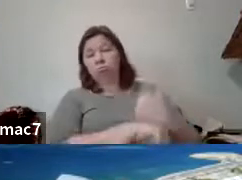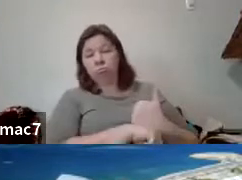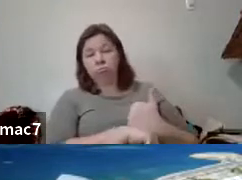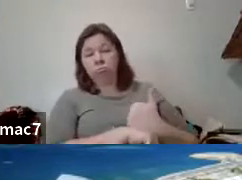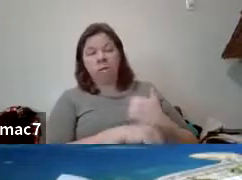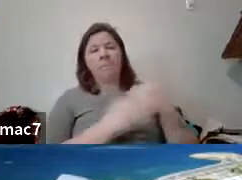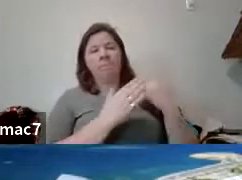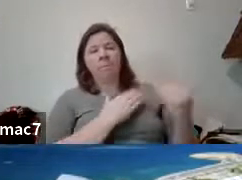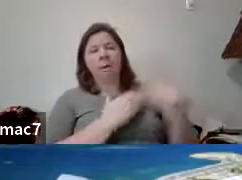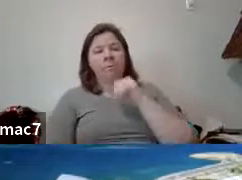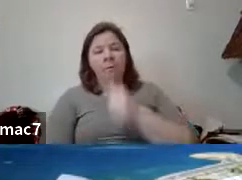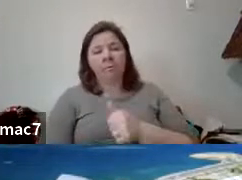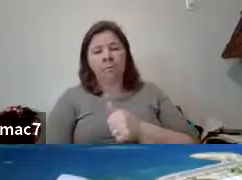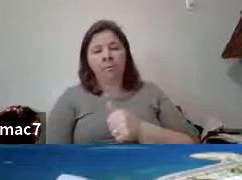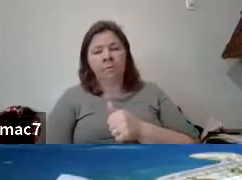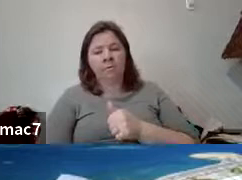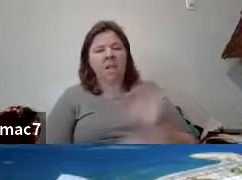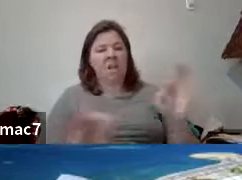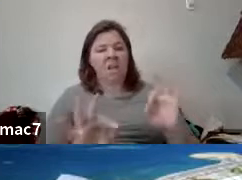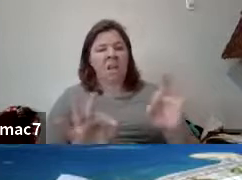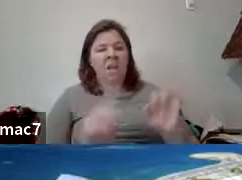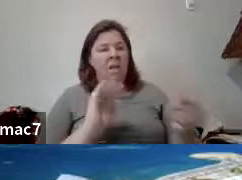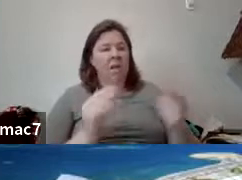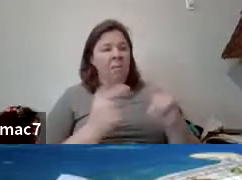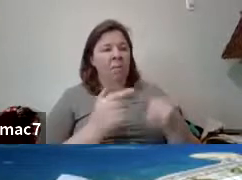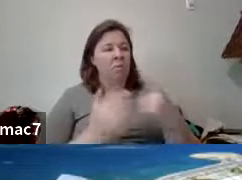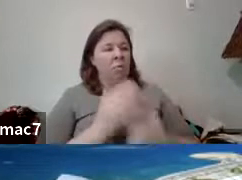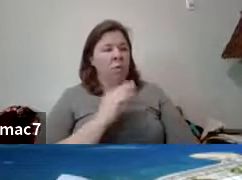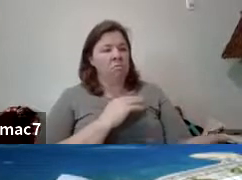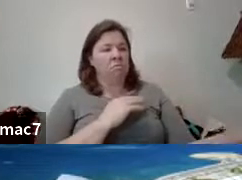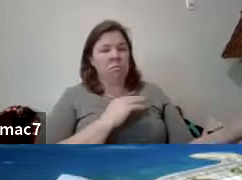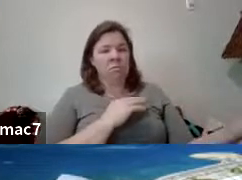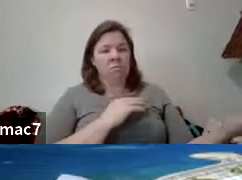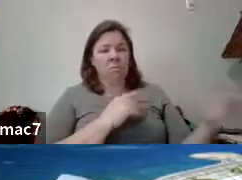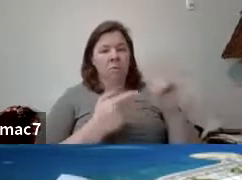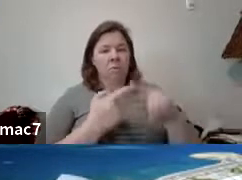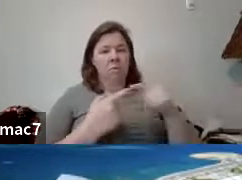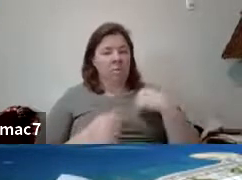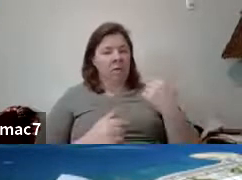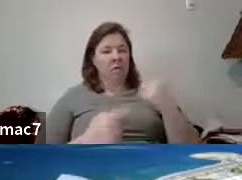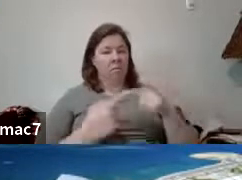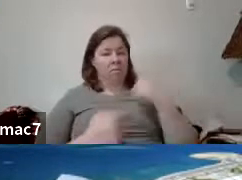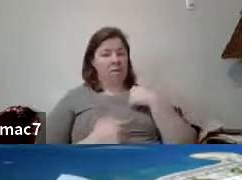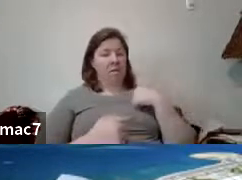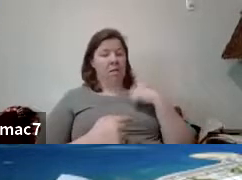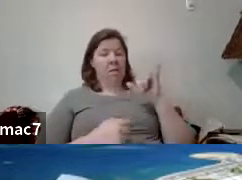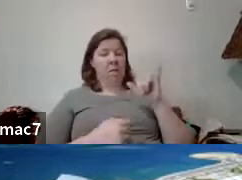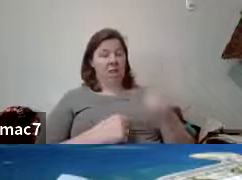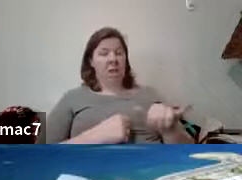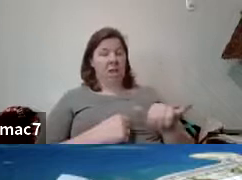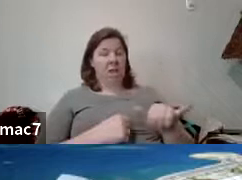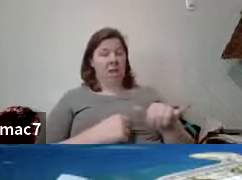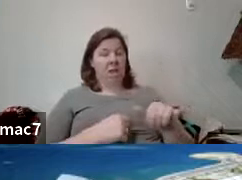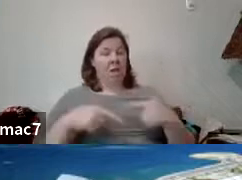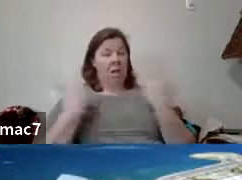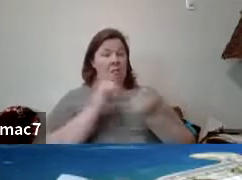doesn't matter. It's a drop in the bucket, because for us to make the consistent, residual,